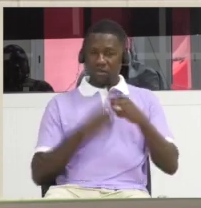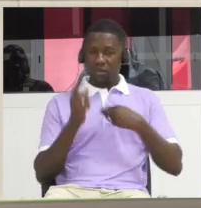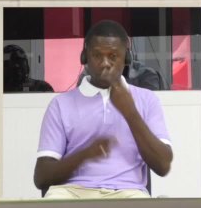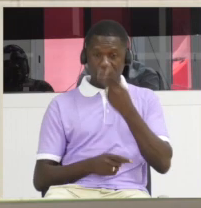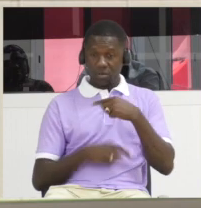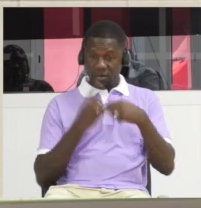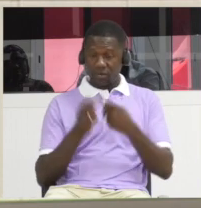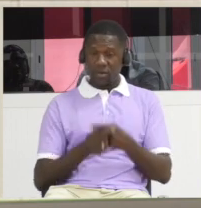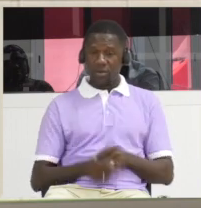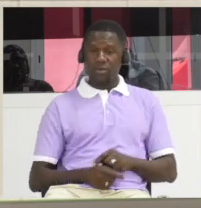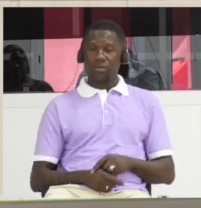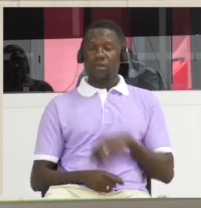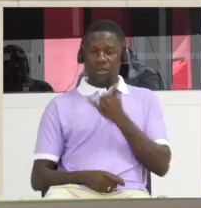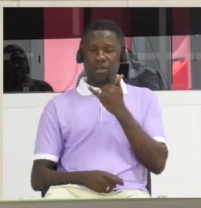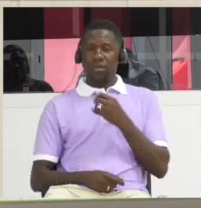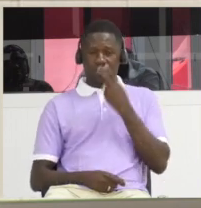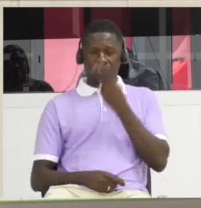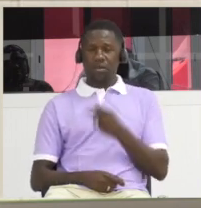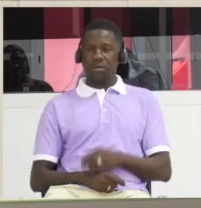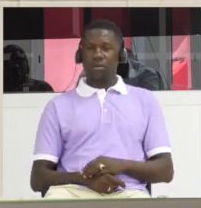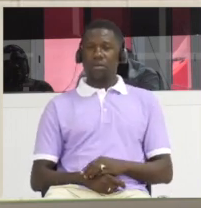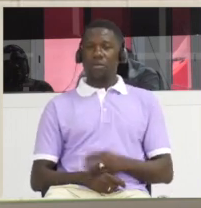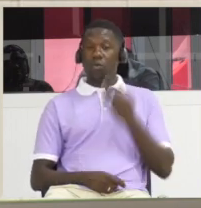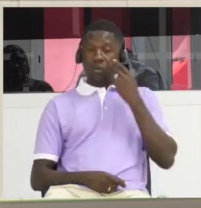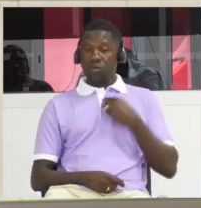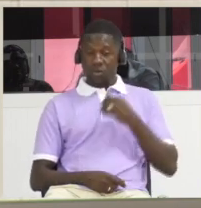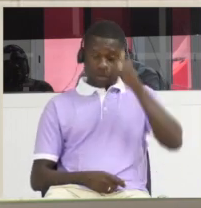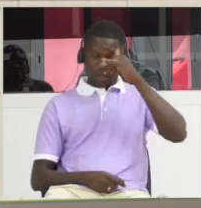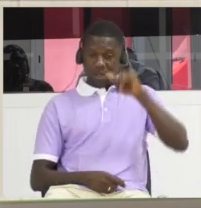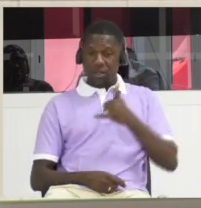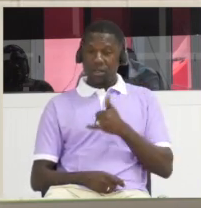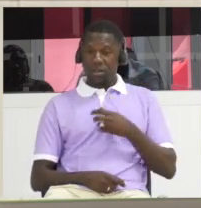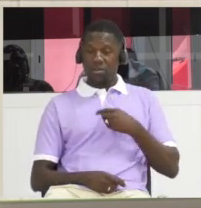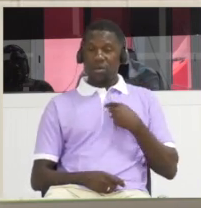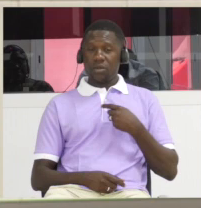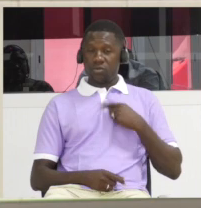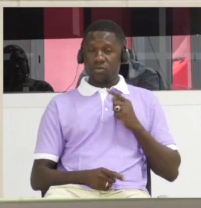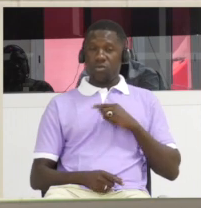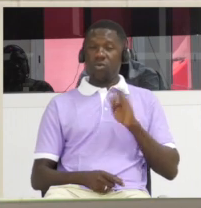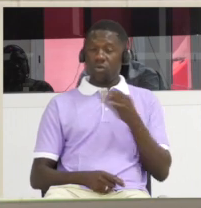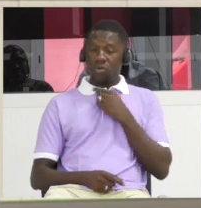when it was agreed that I should go and meet the troops as the permanent secretary